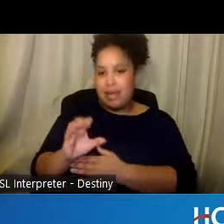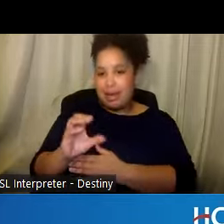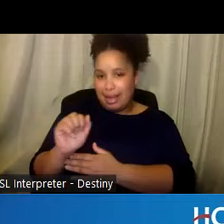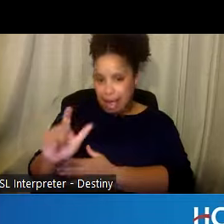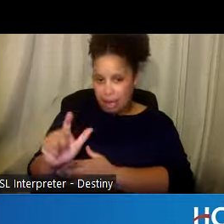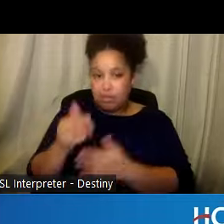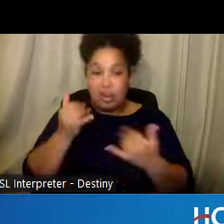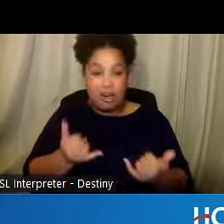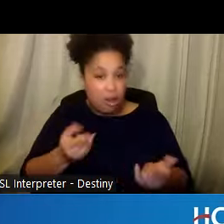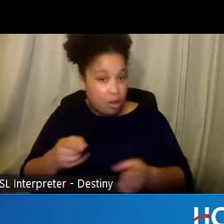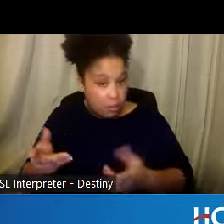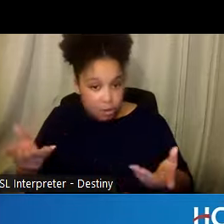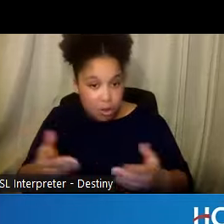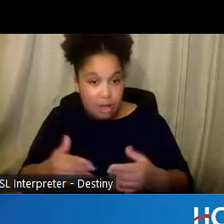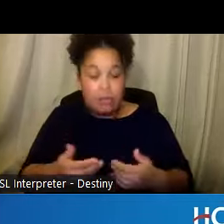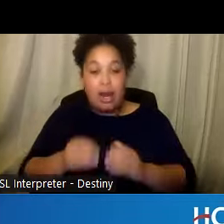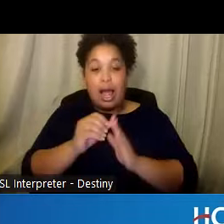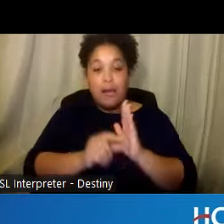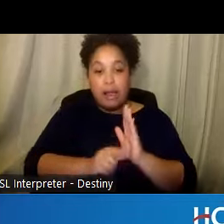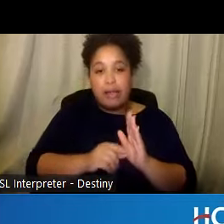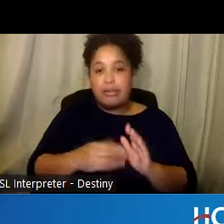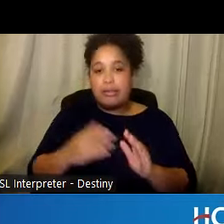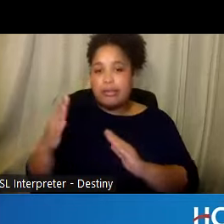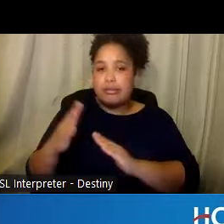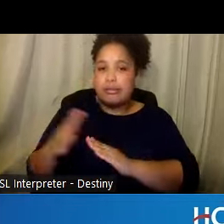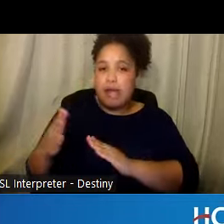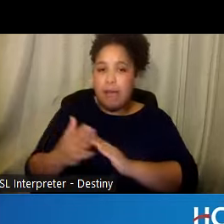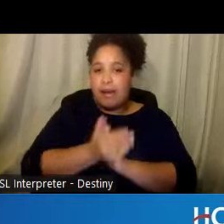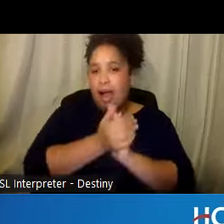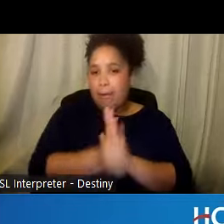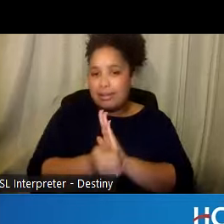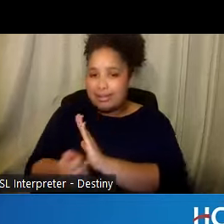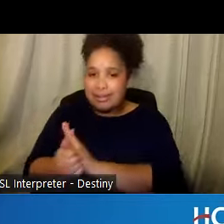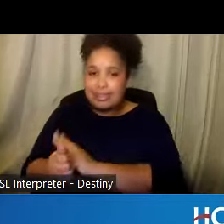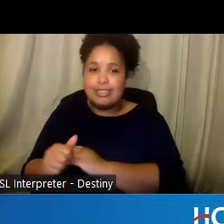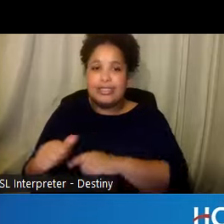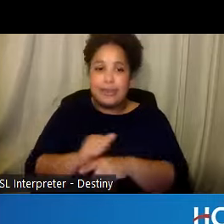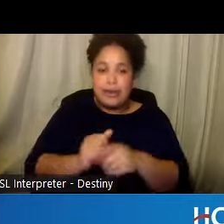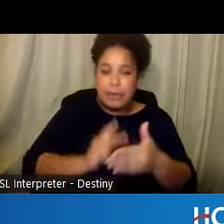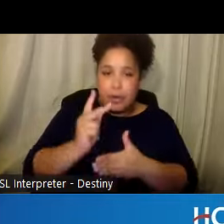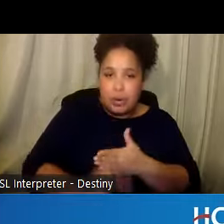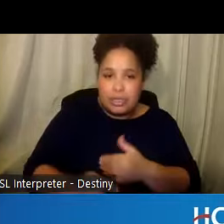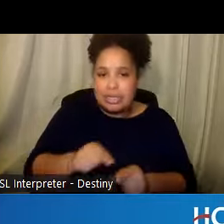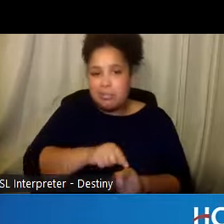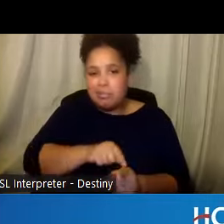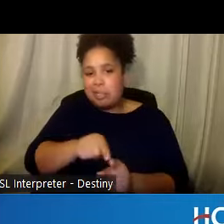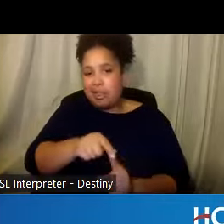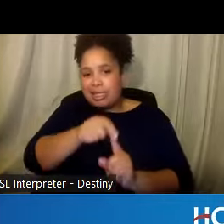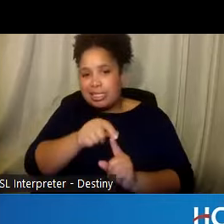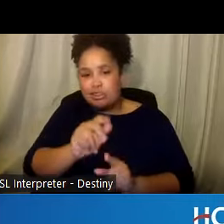is in the process of outlining the core competencies and training programs and